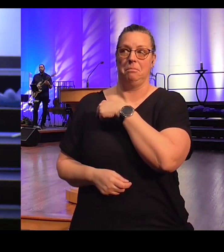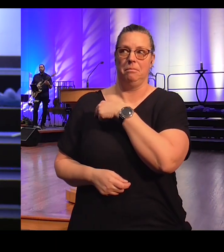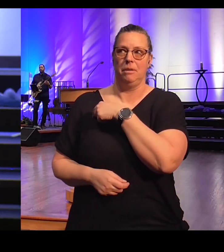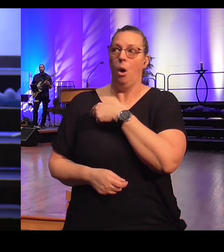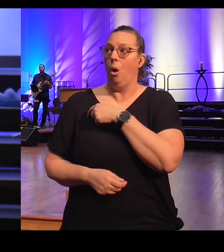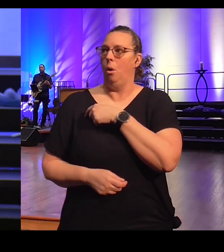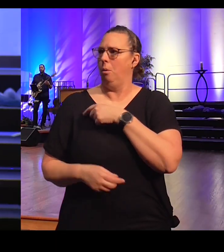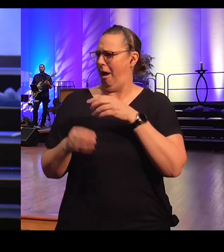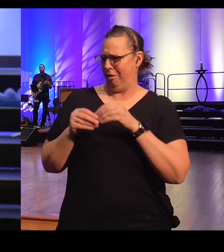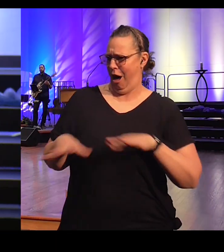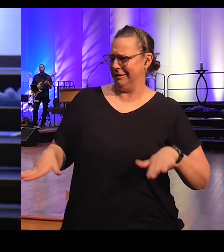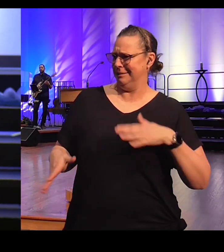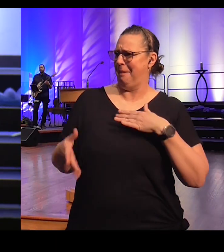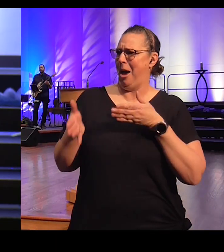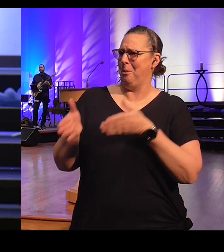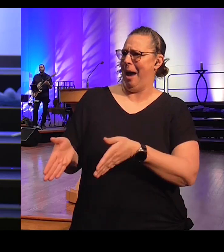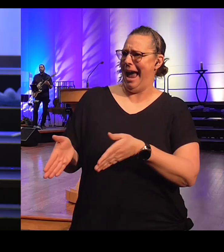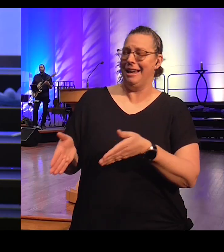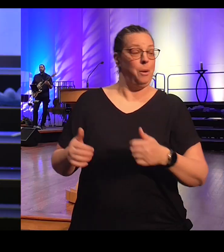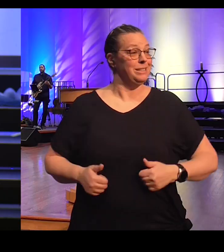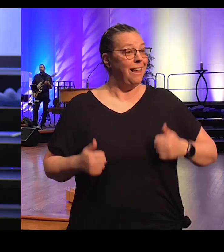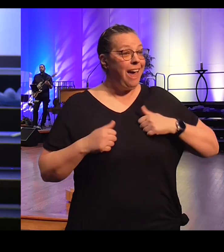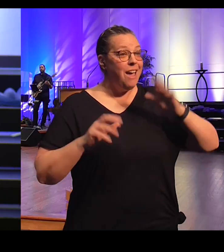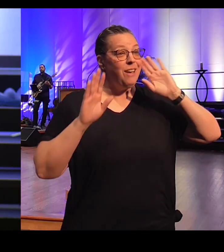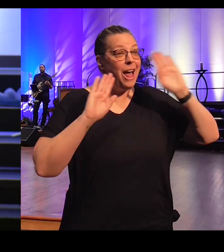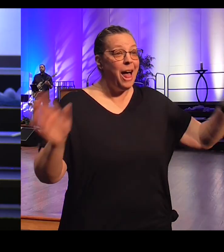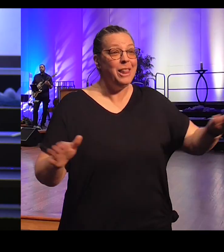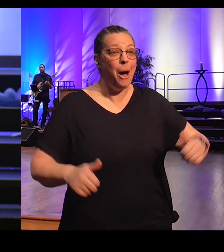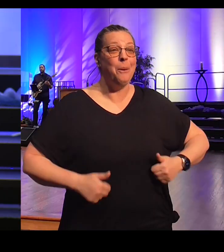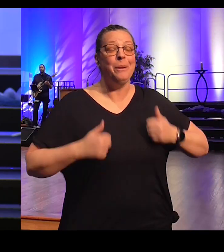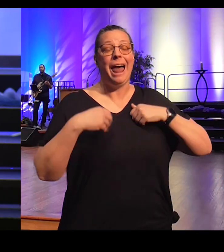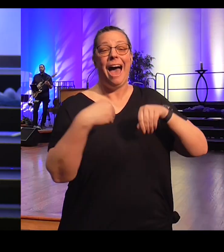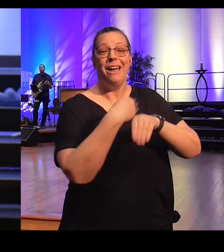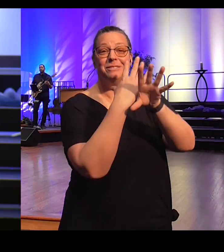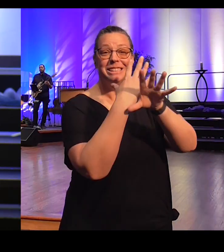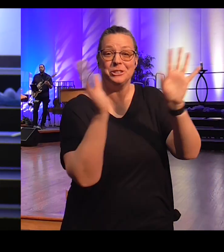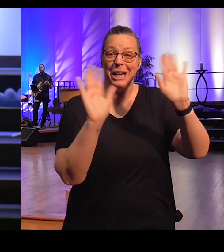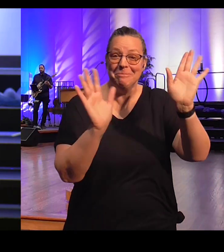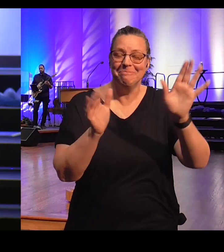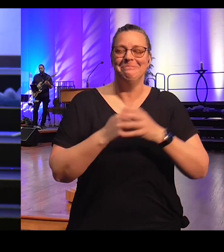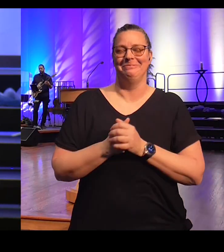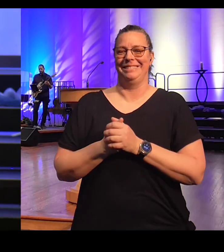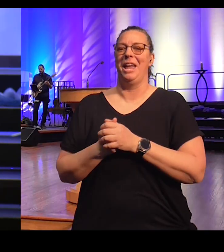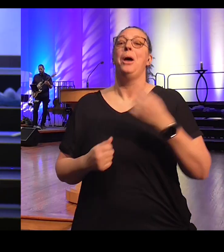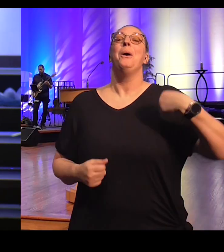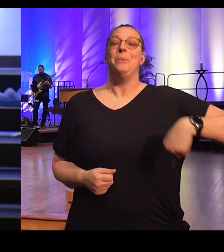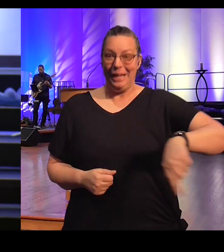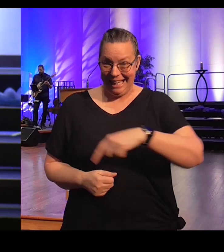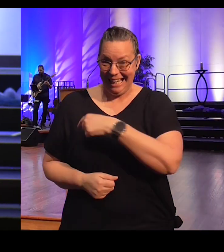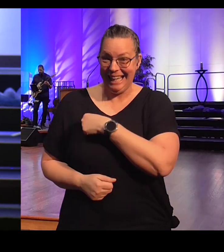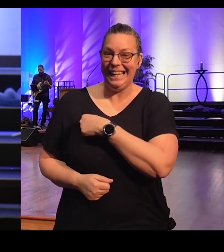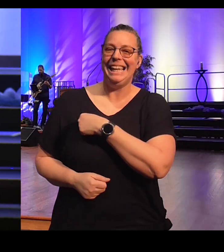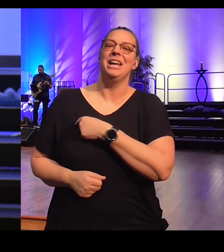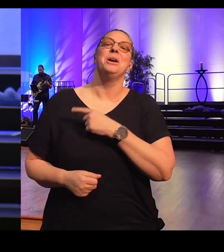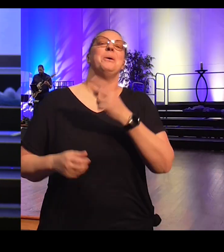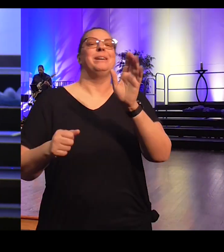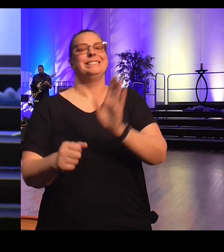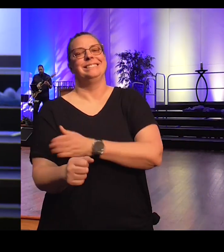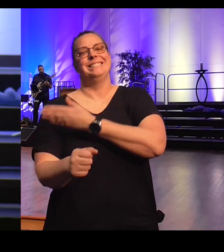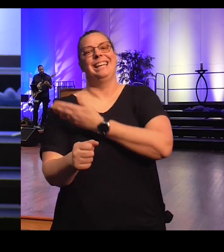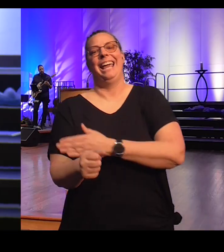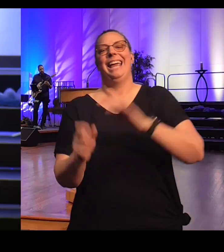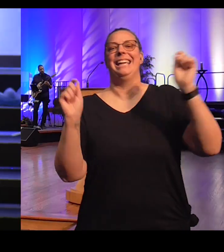We lost my way for a second there. It's live. Hello, live stream. Here we go. We sing